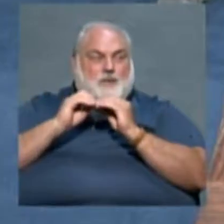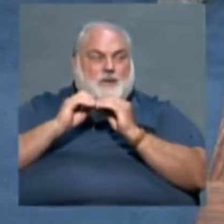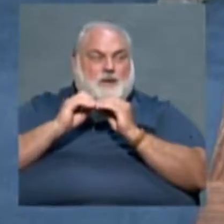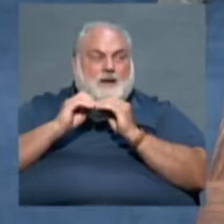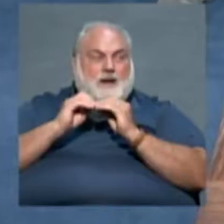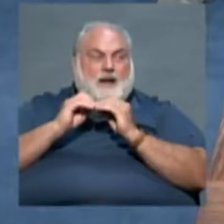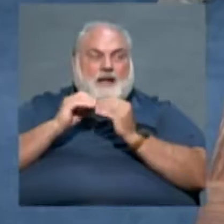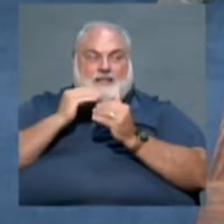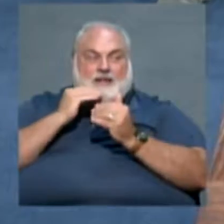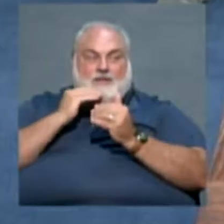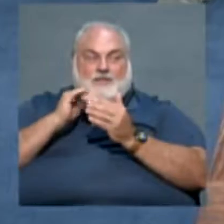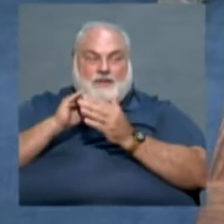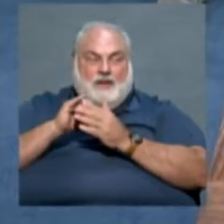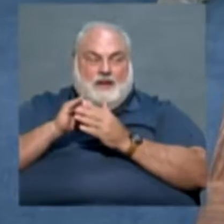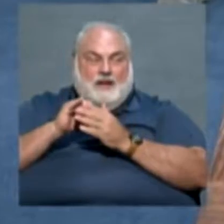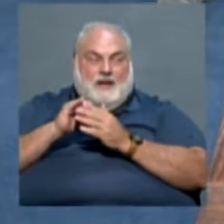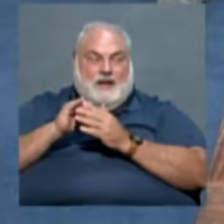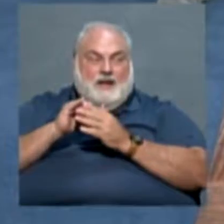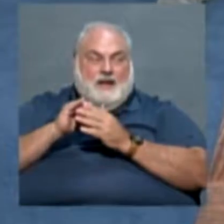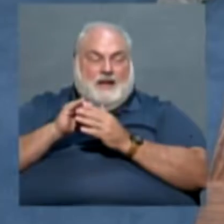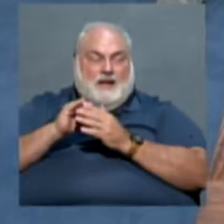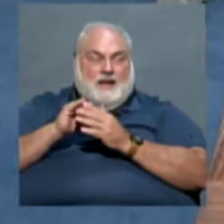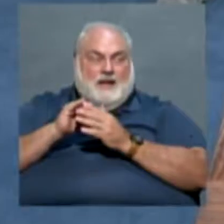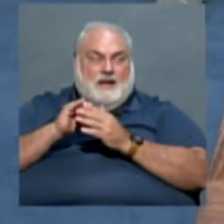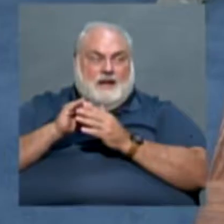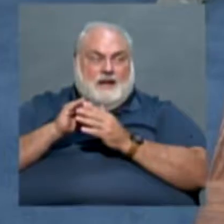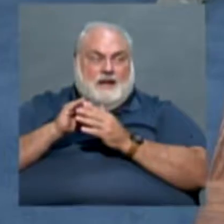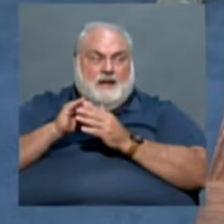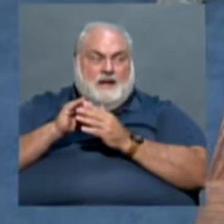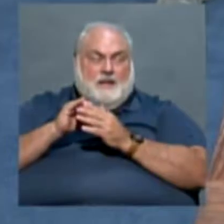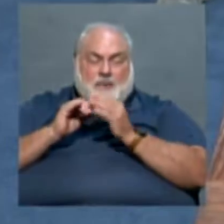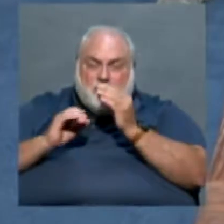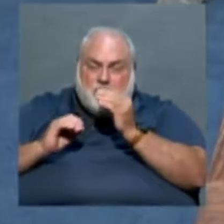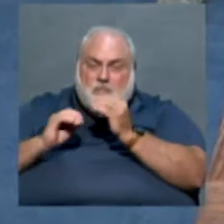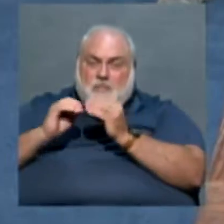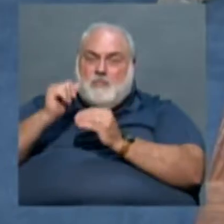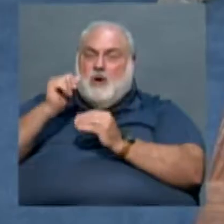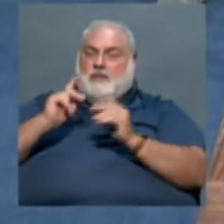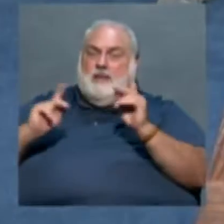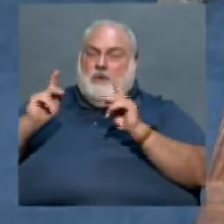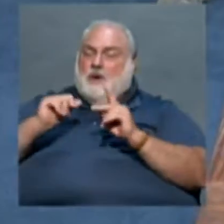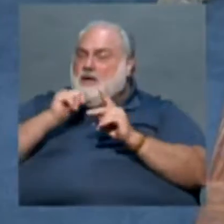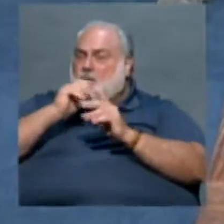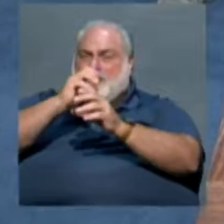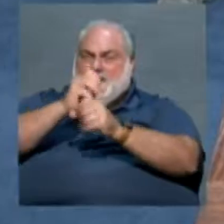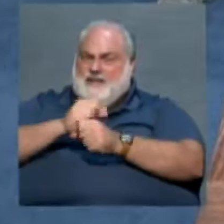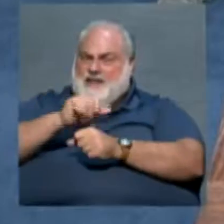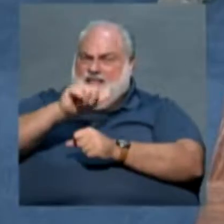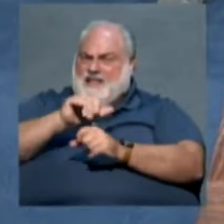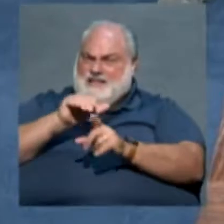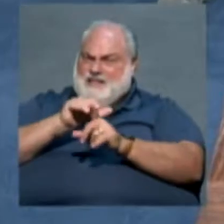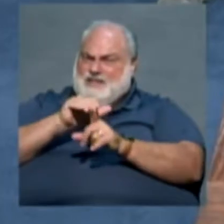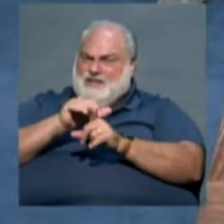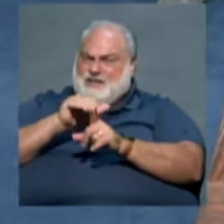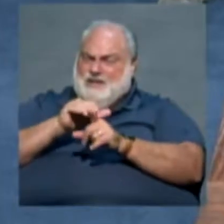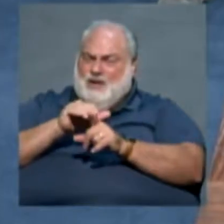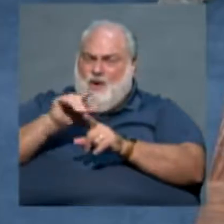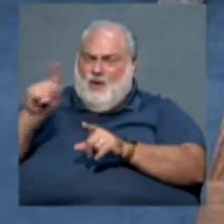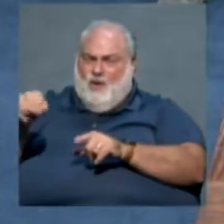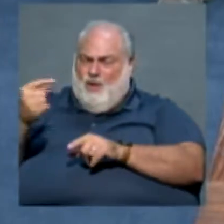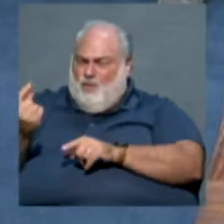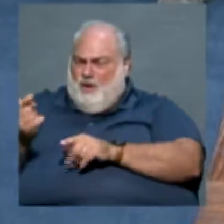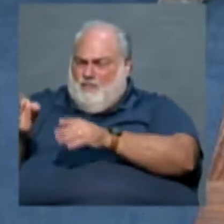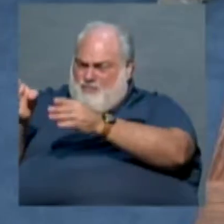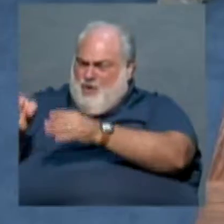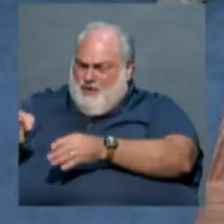I thank you for that. But almost everyone I've talked to is not getting these notices. I only talked to one person